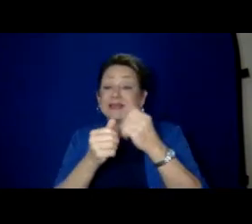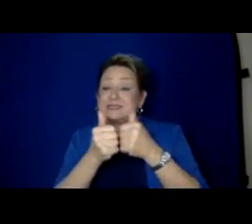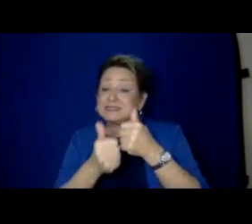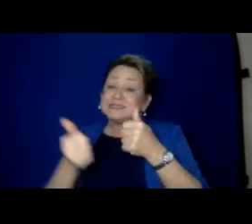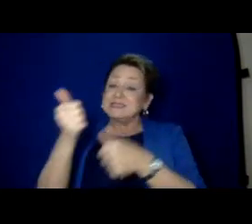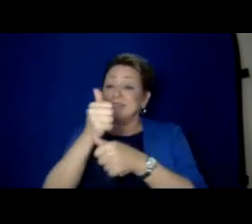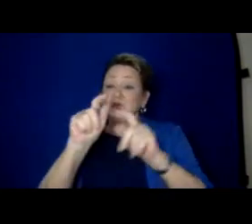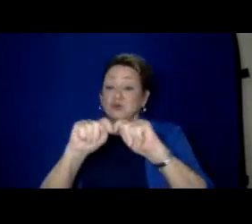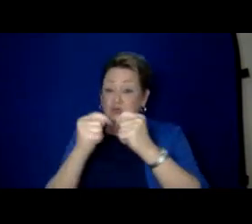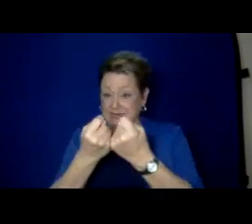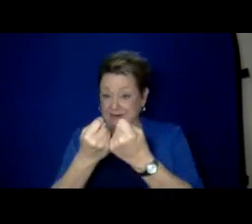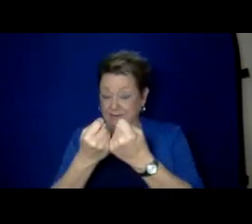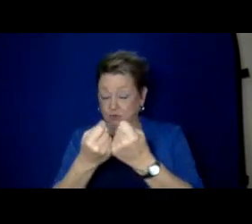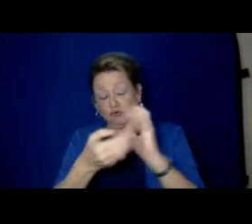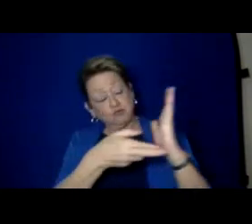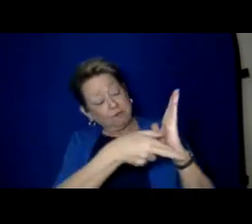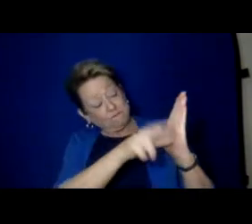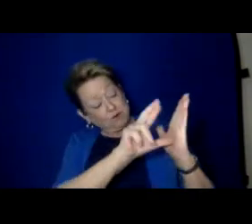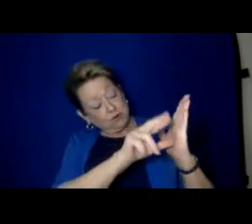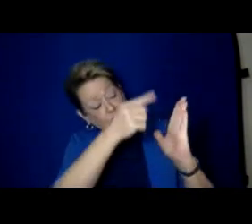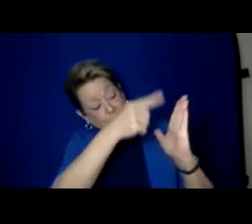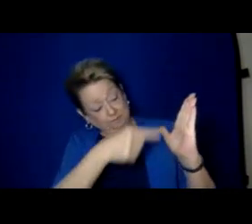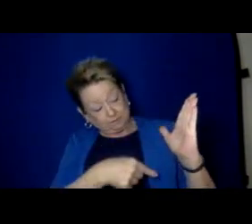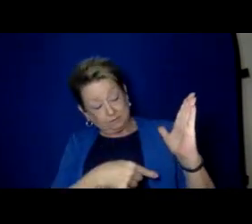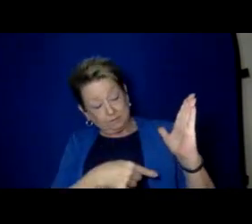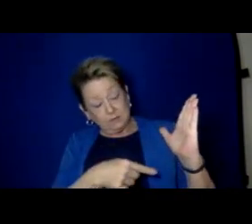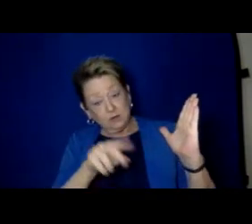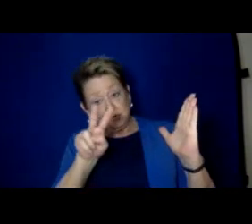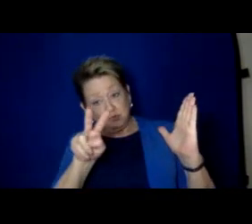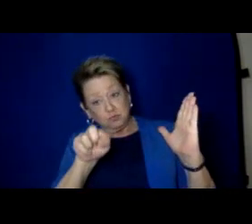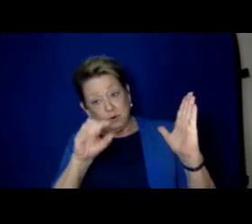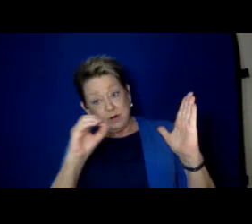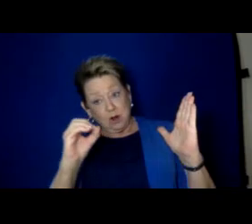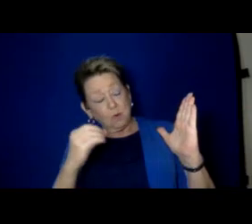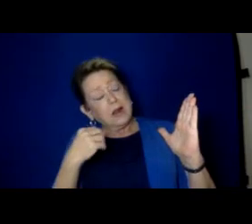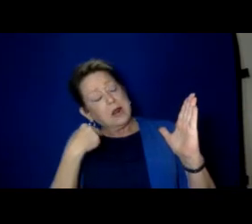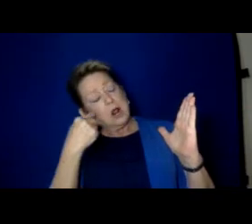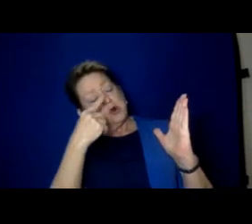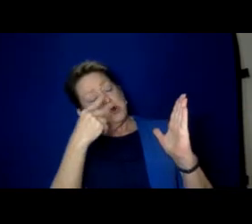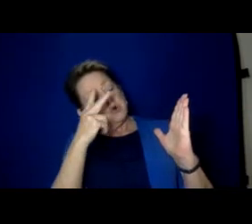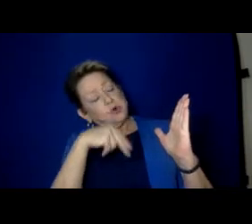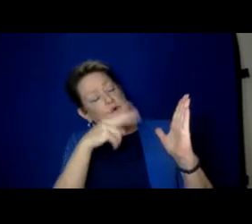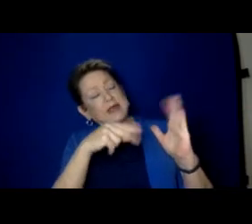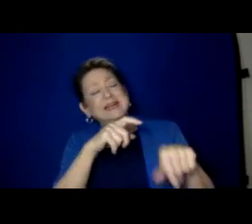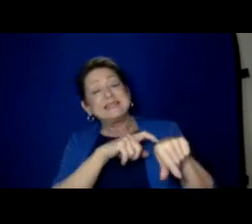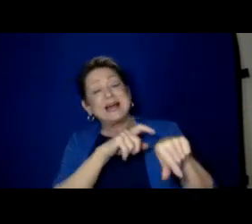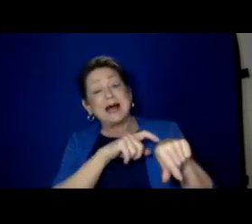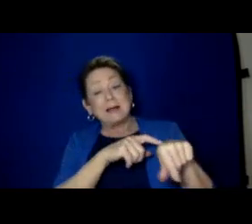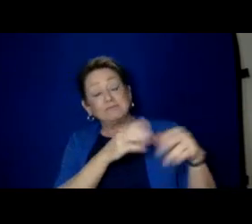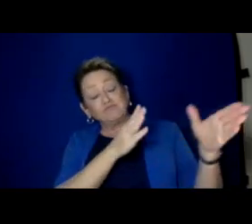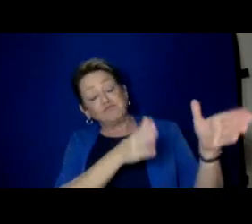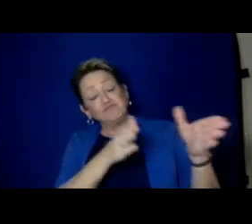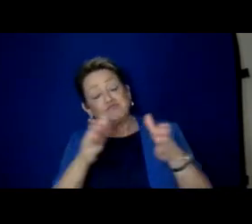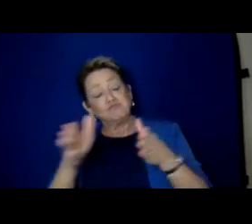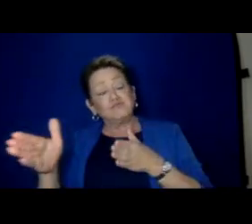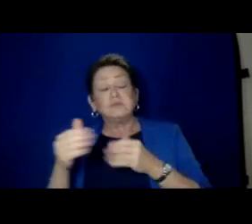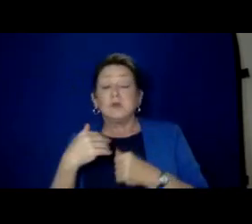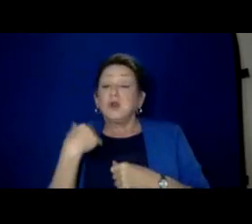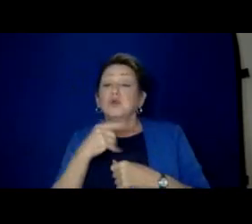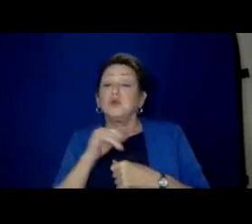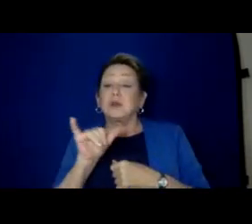to review draft 2.0 bus line redesign and talk about timelines, what would it look like, and how, make sure that